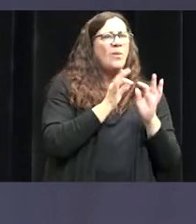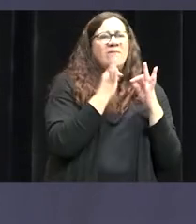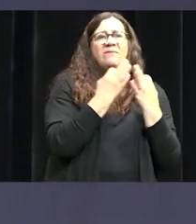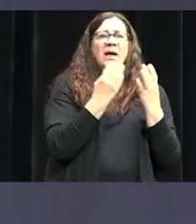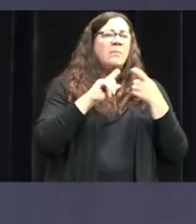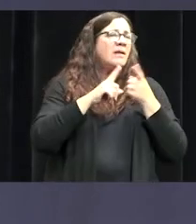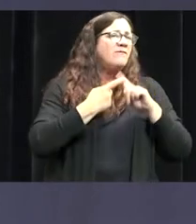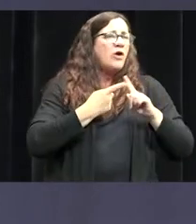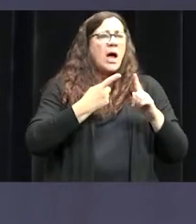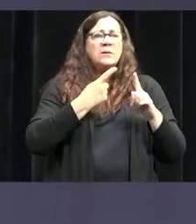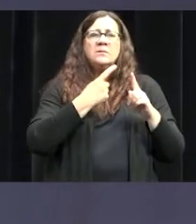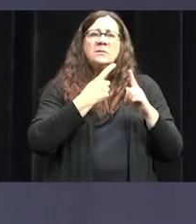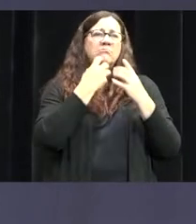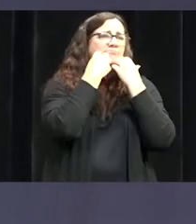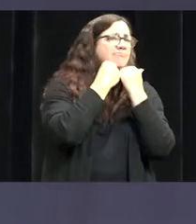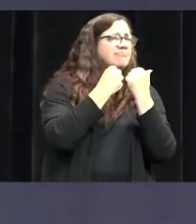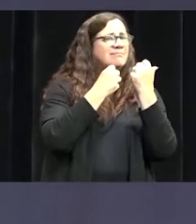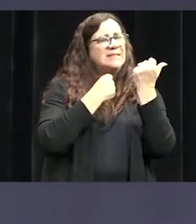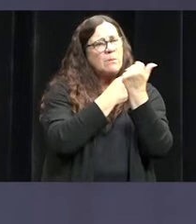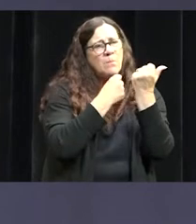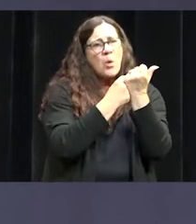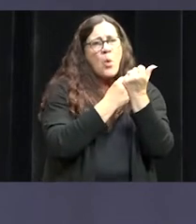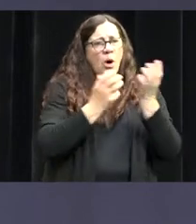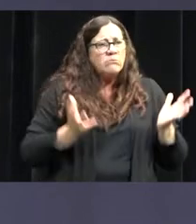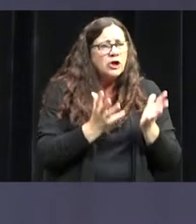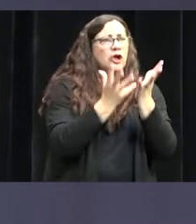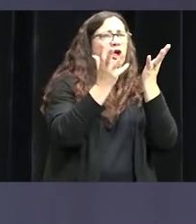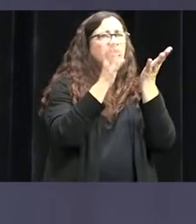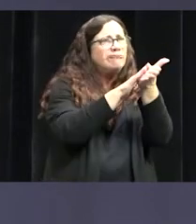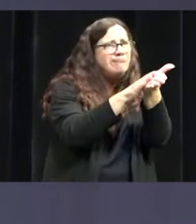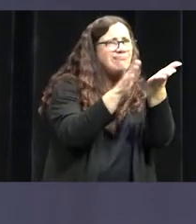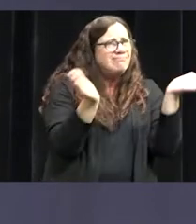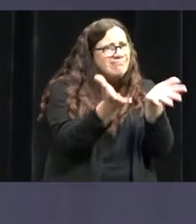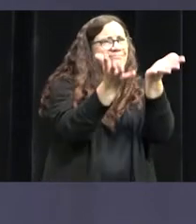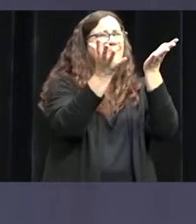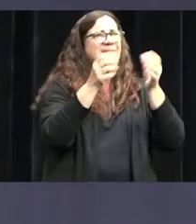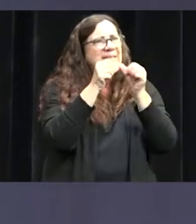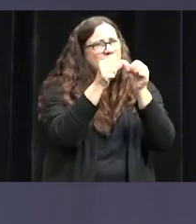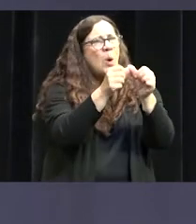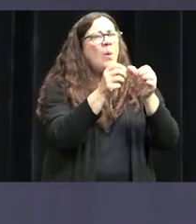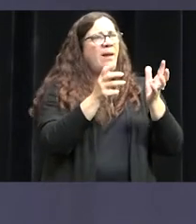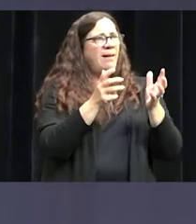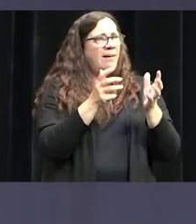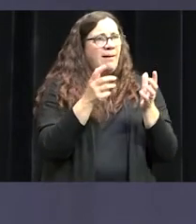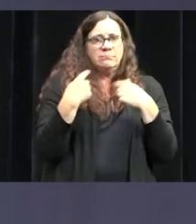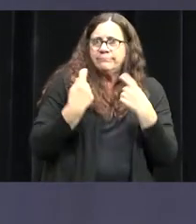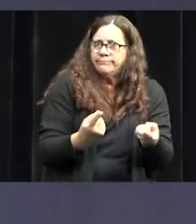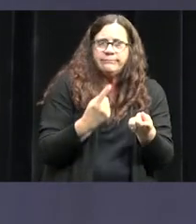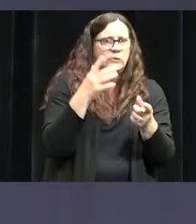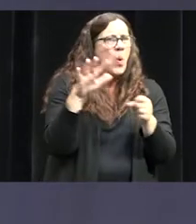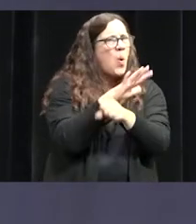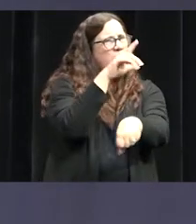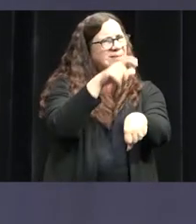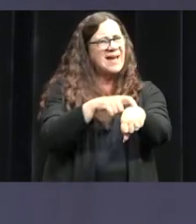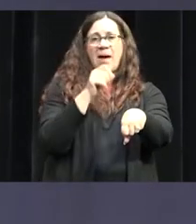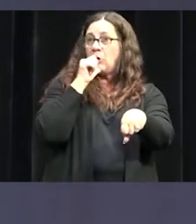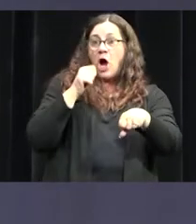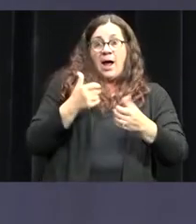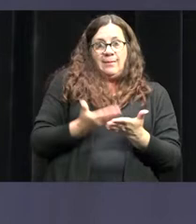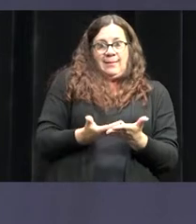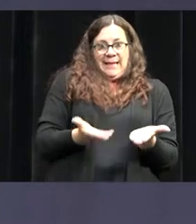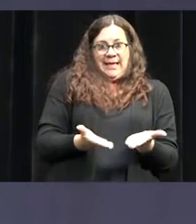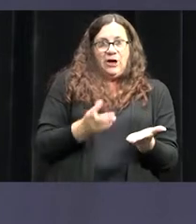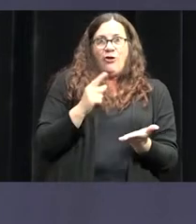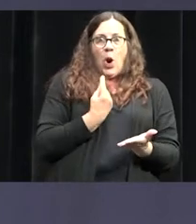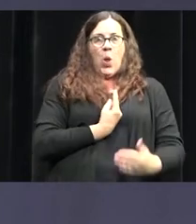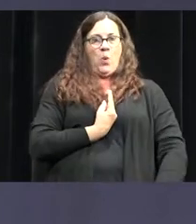us and cheered us on every step of the way we did not get here alone and in the future we will not undertake any part